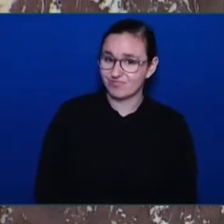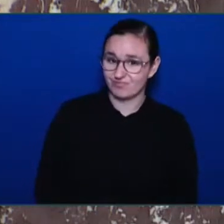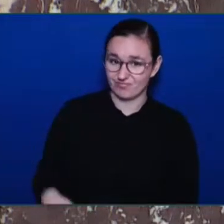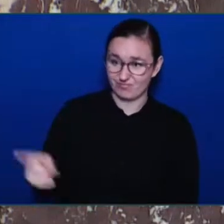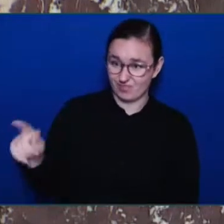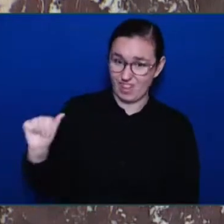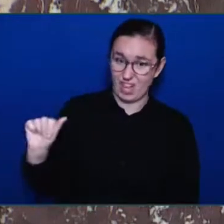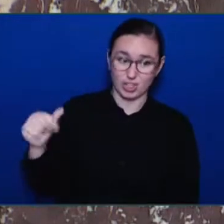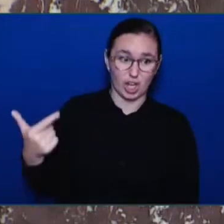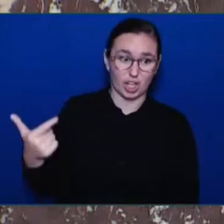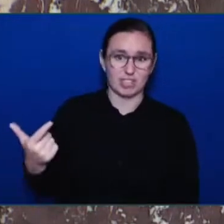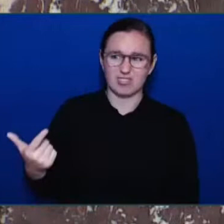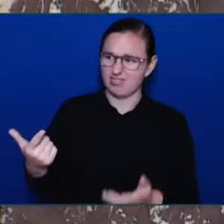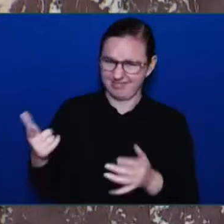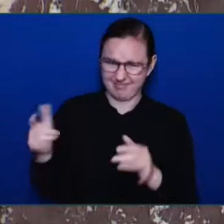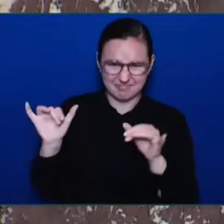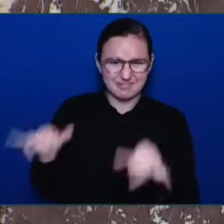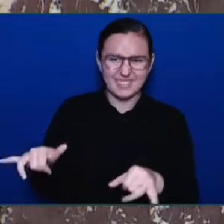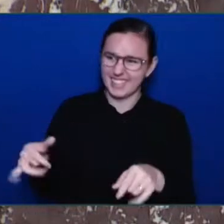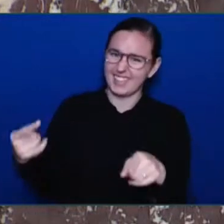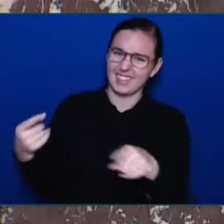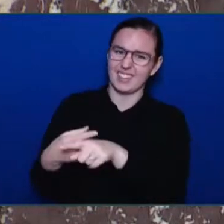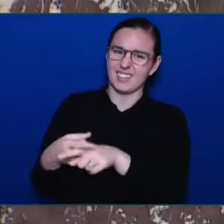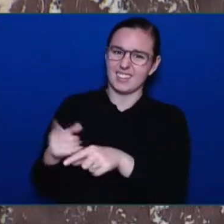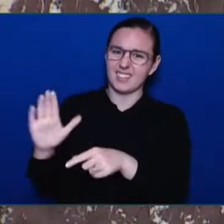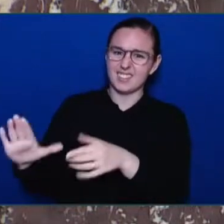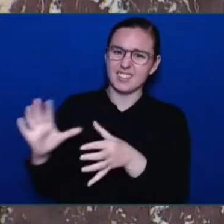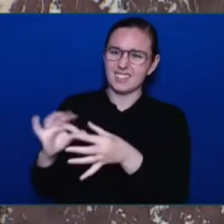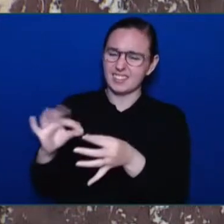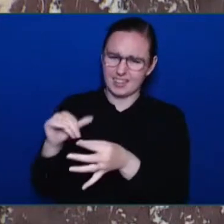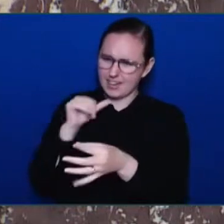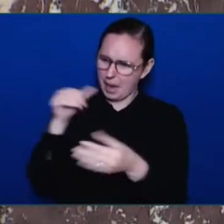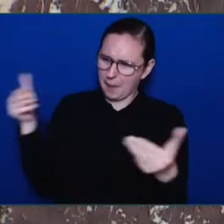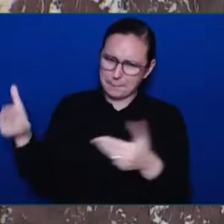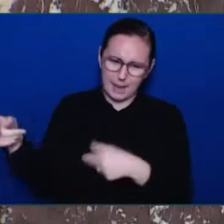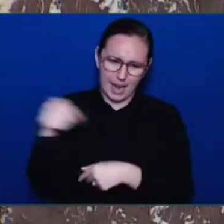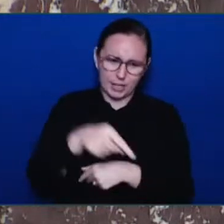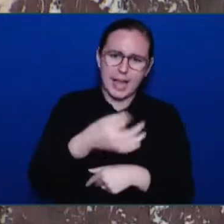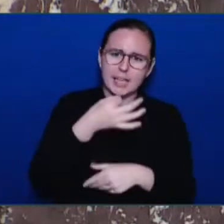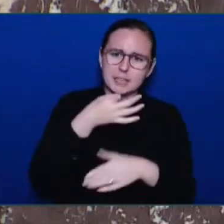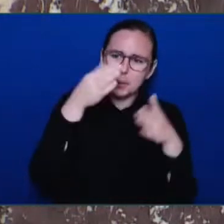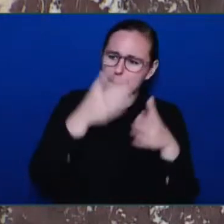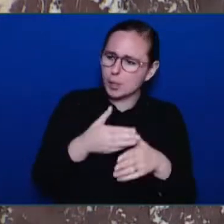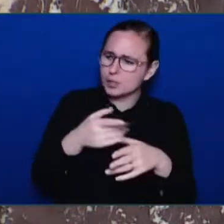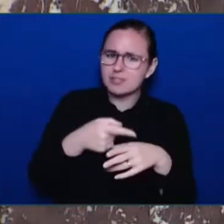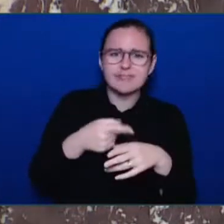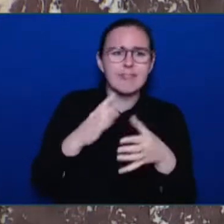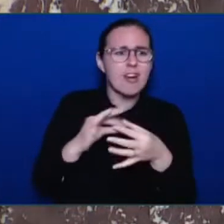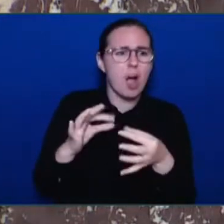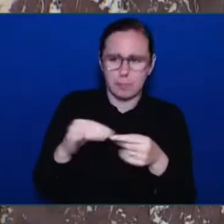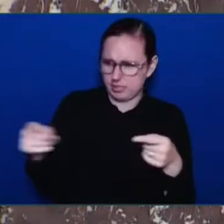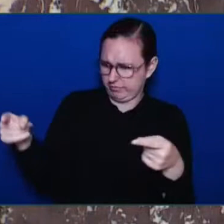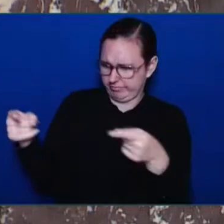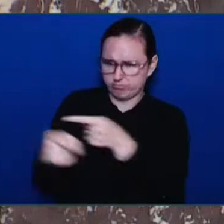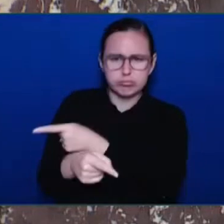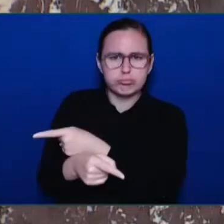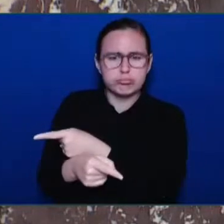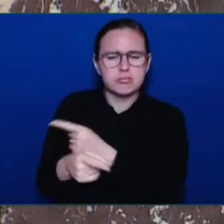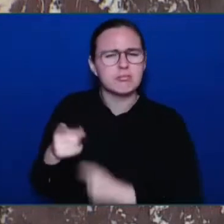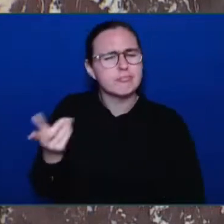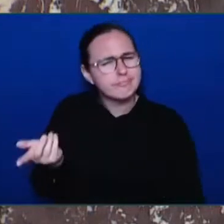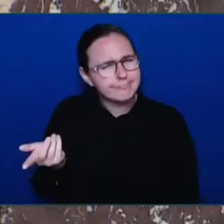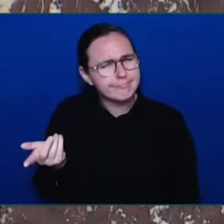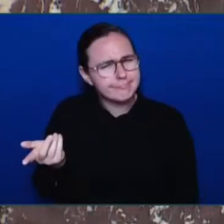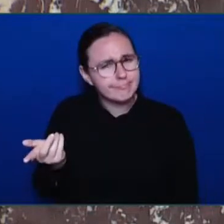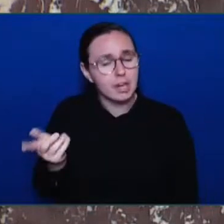time, this government fails to ensure that prosecutors use every tool under the law to seek detention of violent, prolific